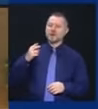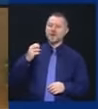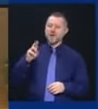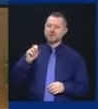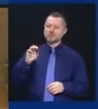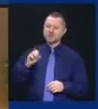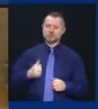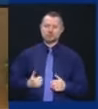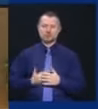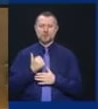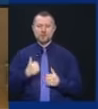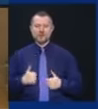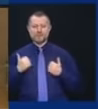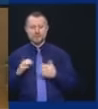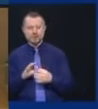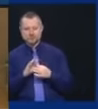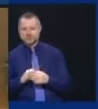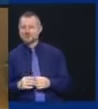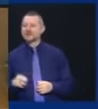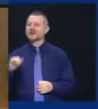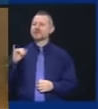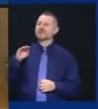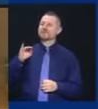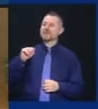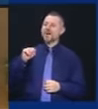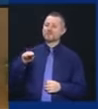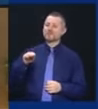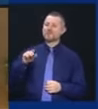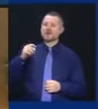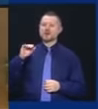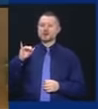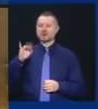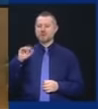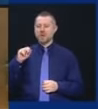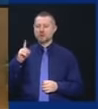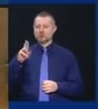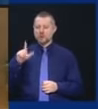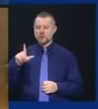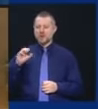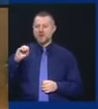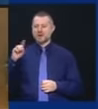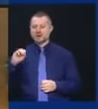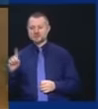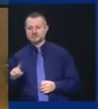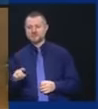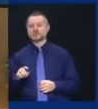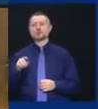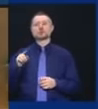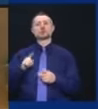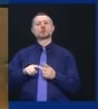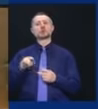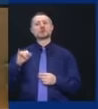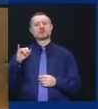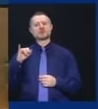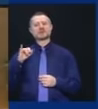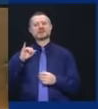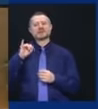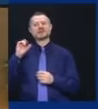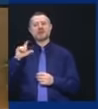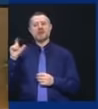Fellowship. Iman Musa Abdu Ali, Yusuf Shan Islamic Center in Mount